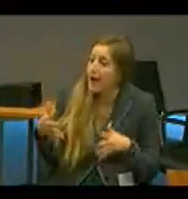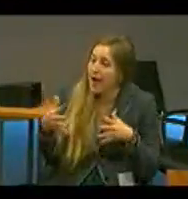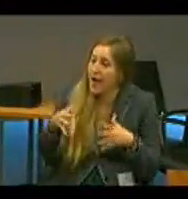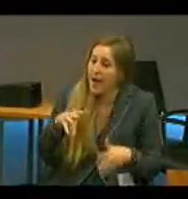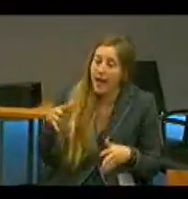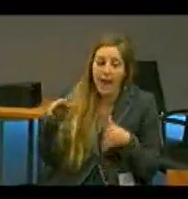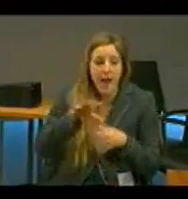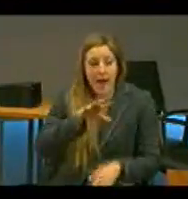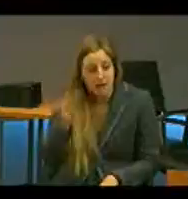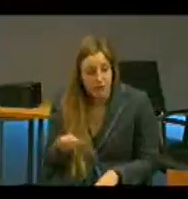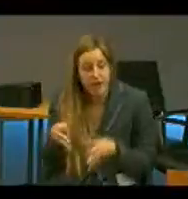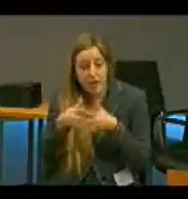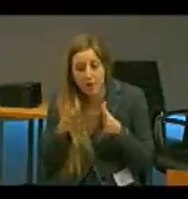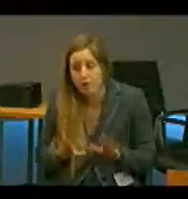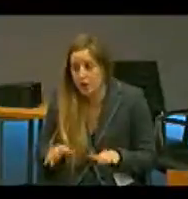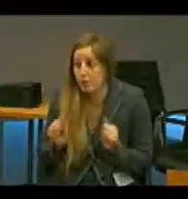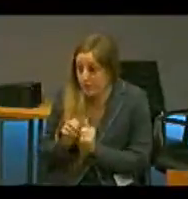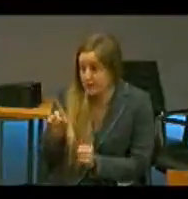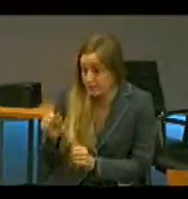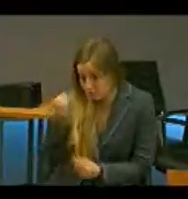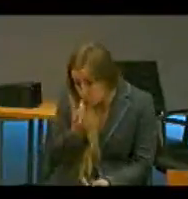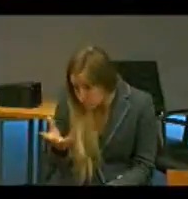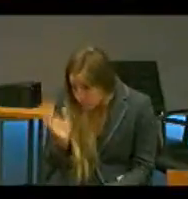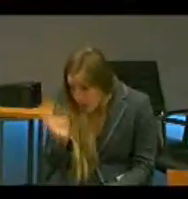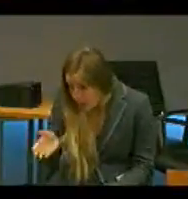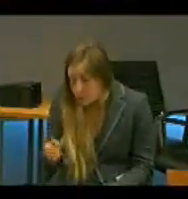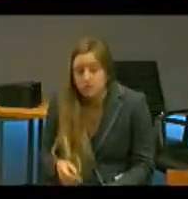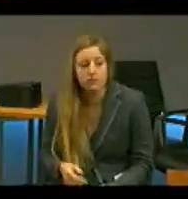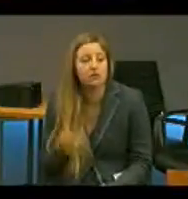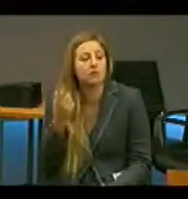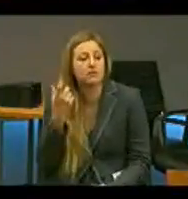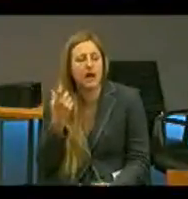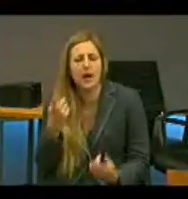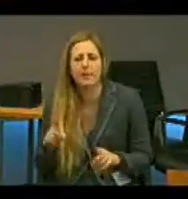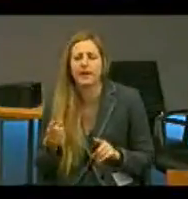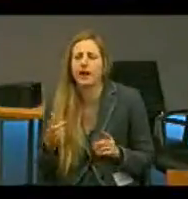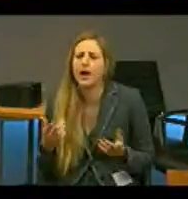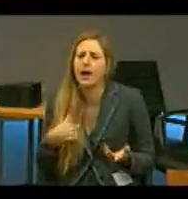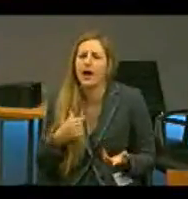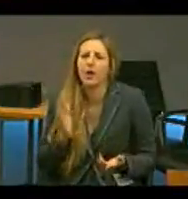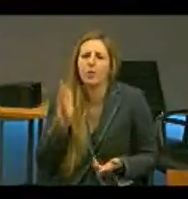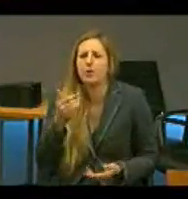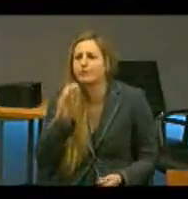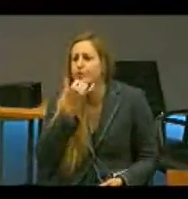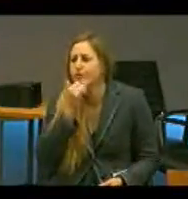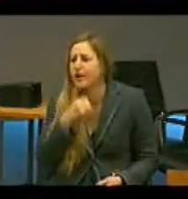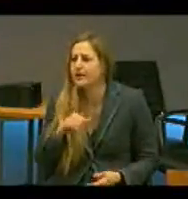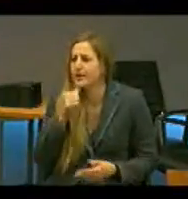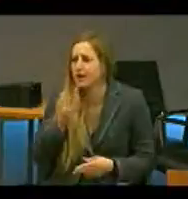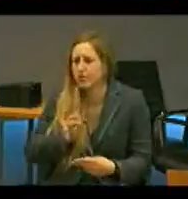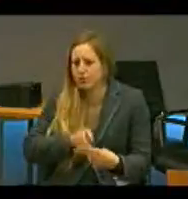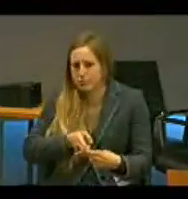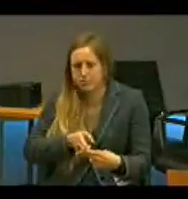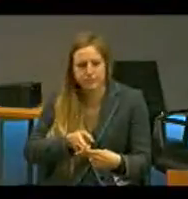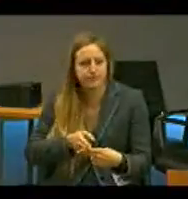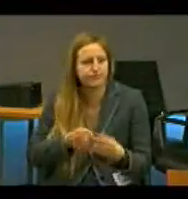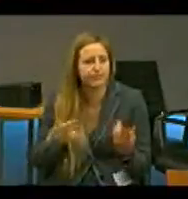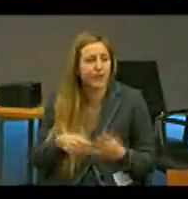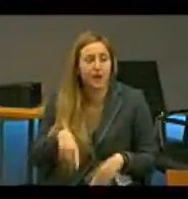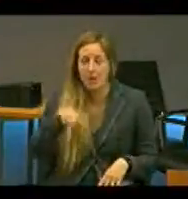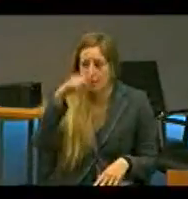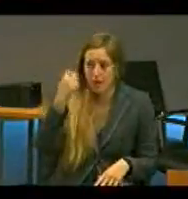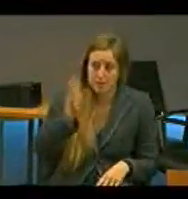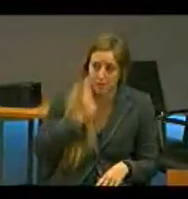disability. I would be remiss to not note that Black and Brown disabled leaders, Black and Brown